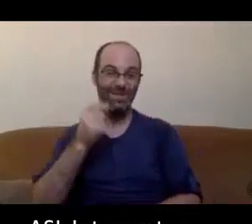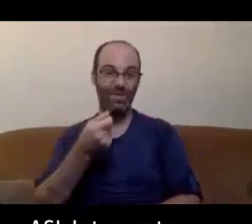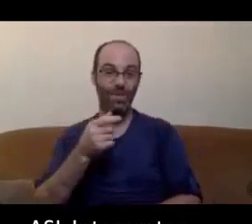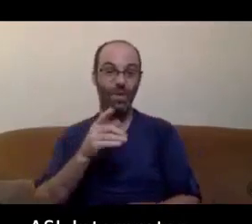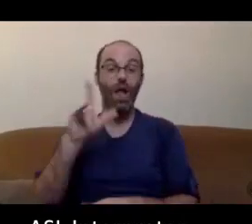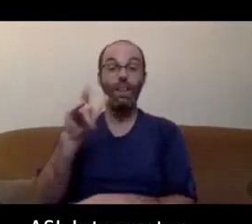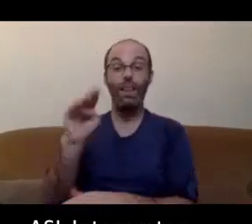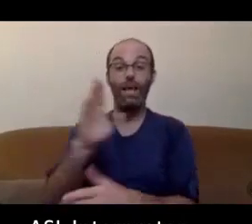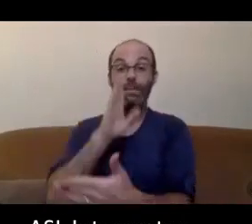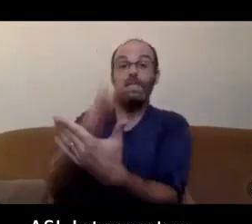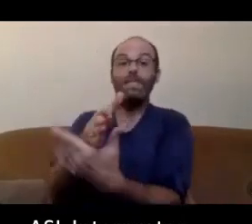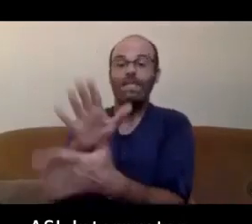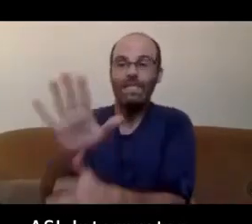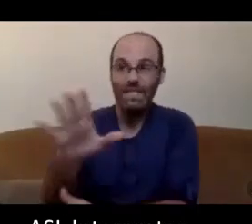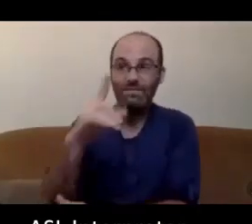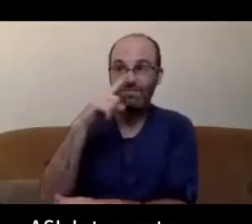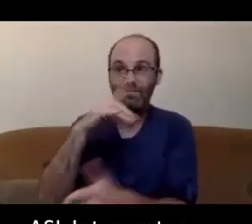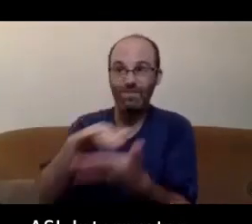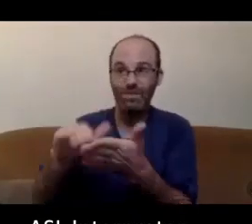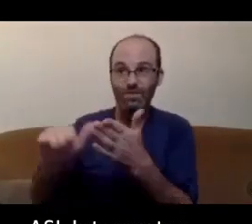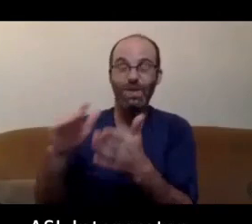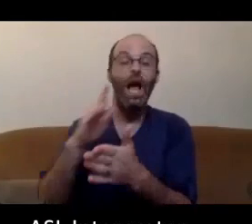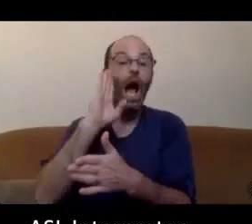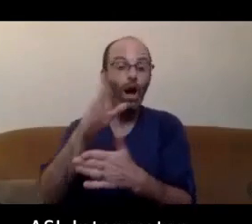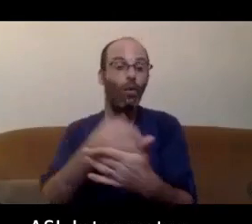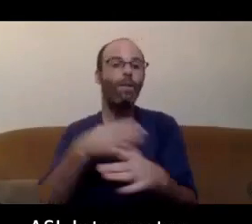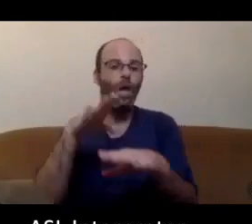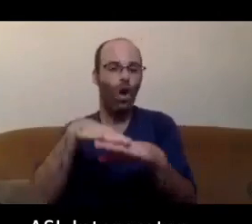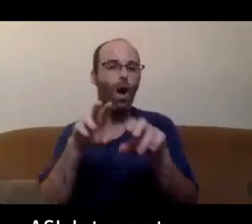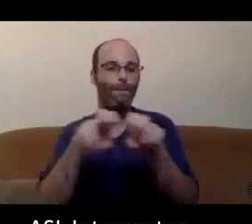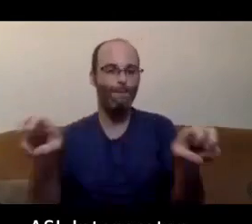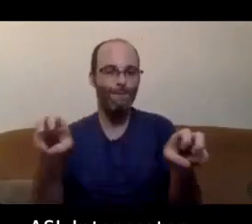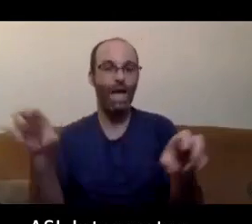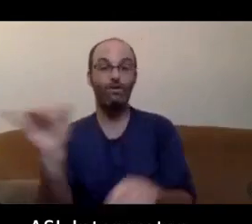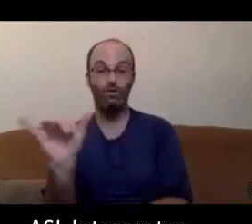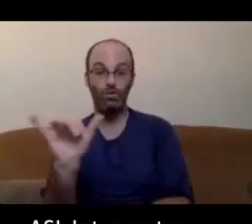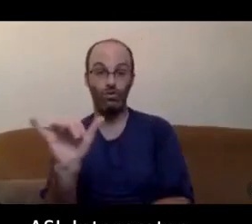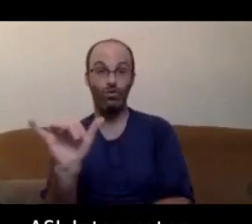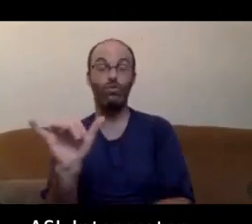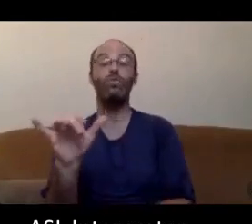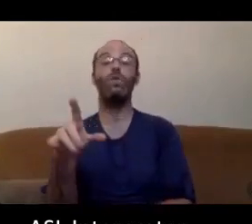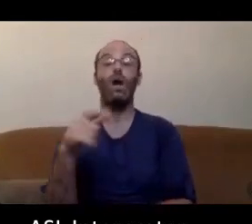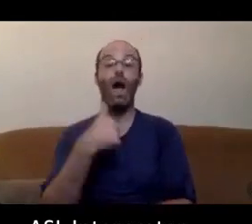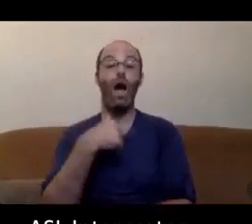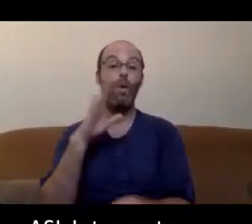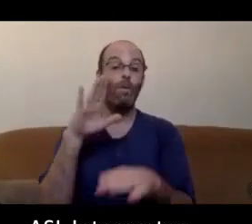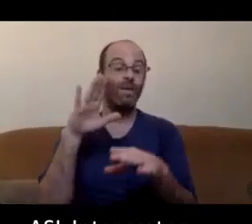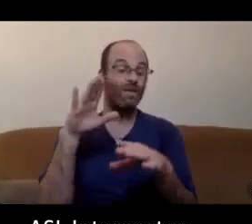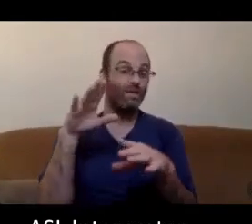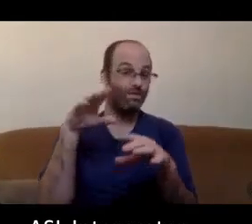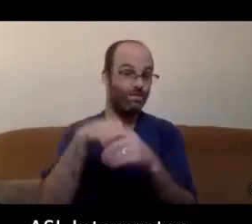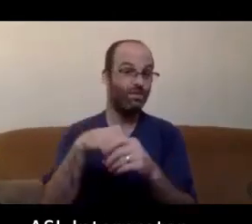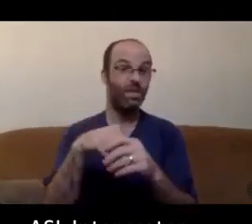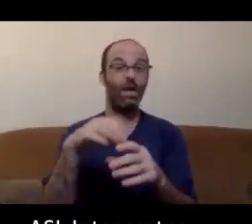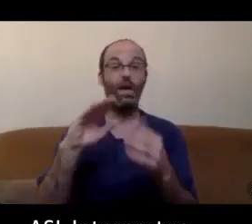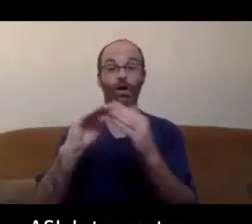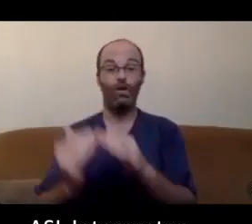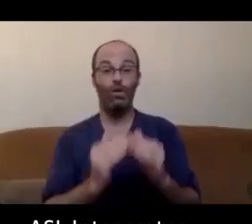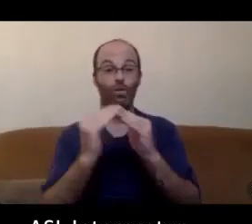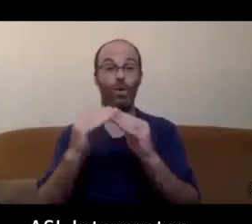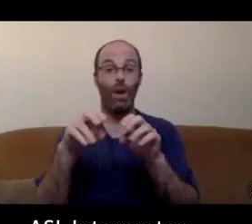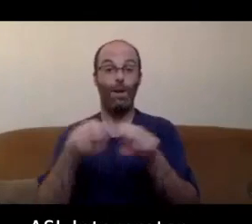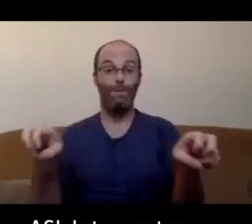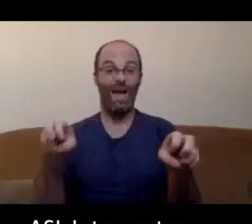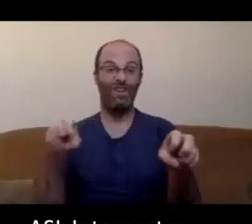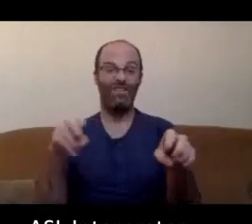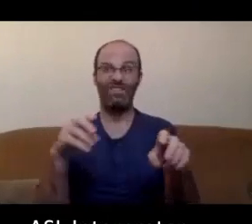be on some panels as well. I don't know if Rich or Barney will as well. I will be on the community panel in a few hours, and